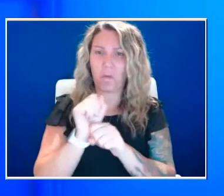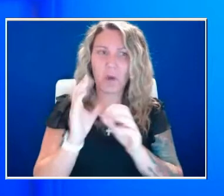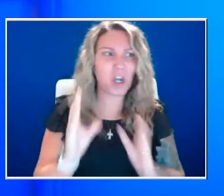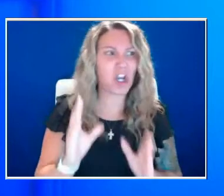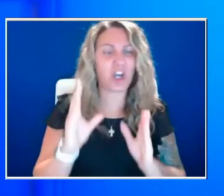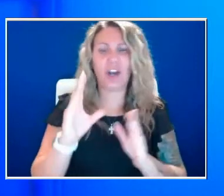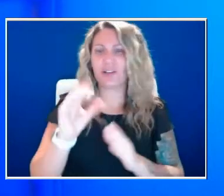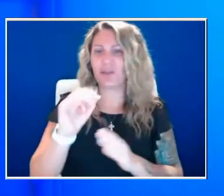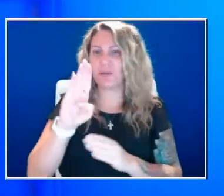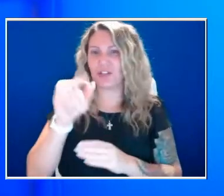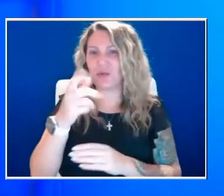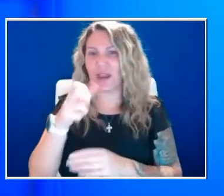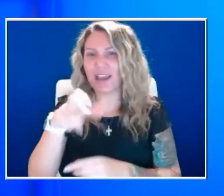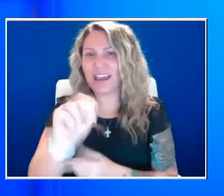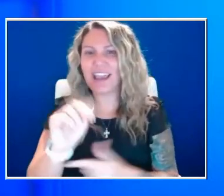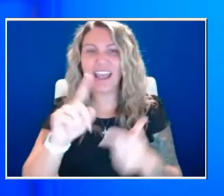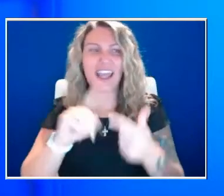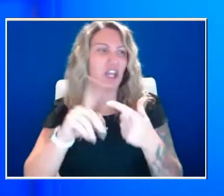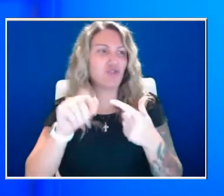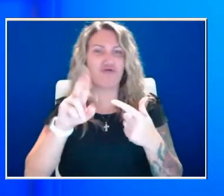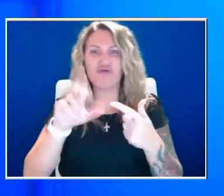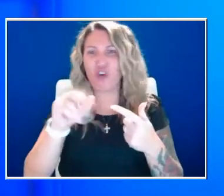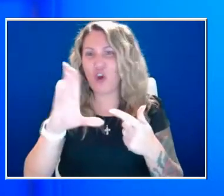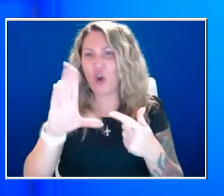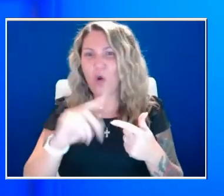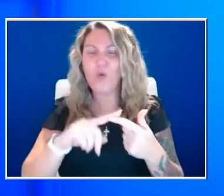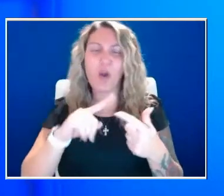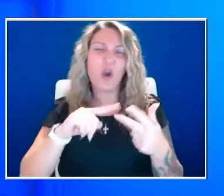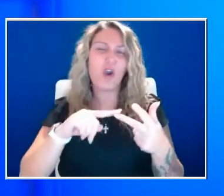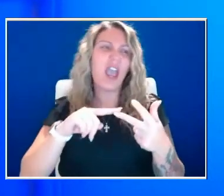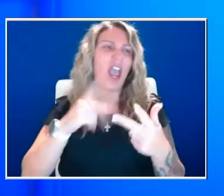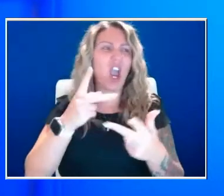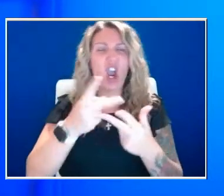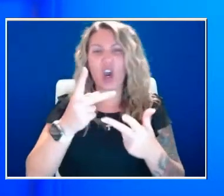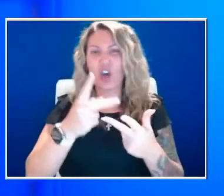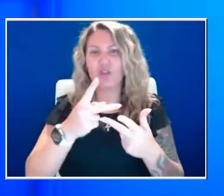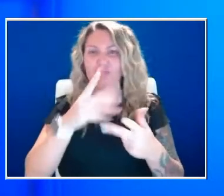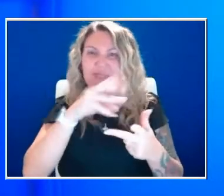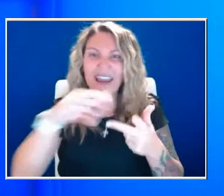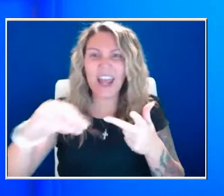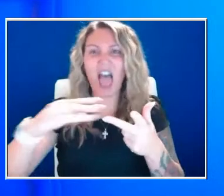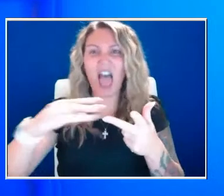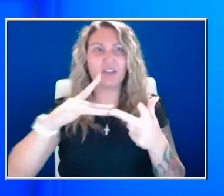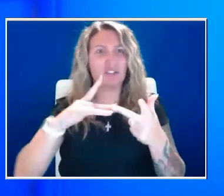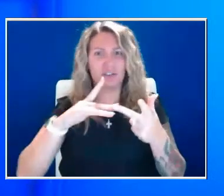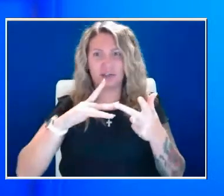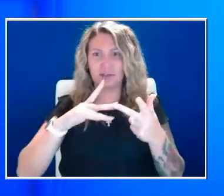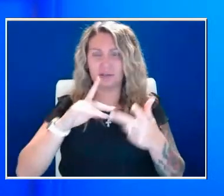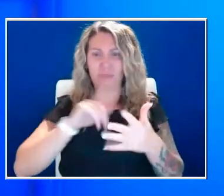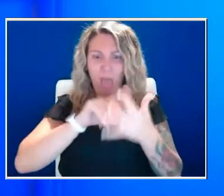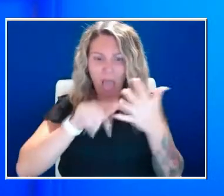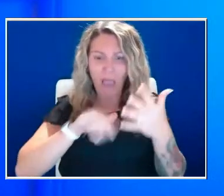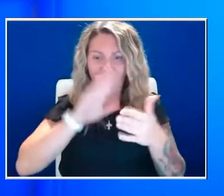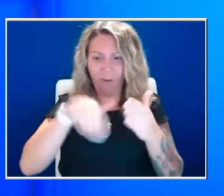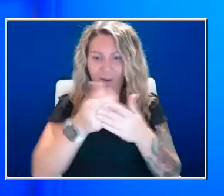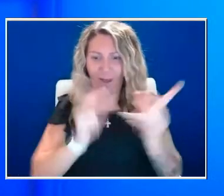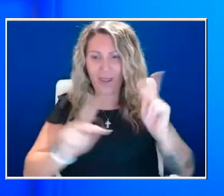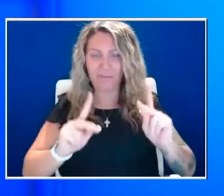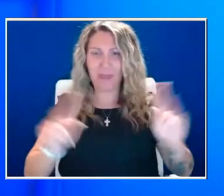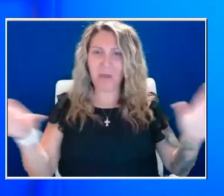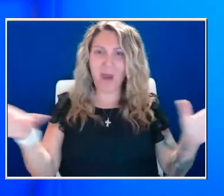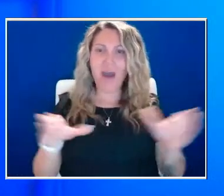neurointerventional radiology and the radiation oncology folks. I mean, it really took a village to take care of Amy and Micah,